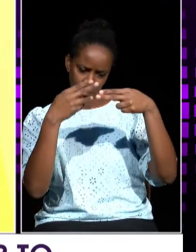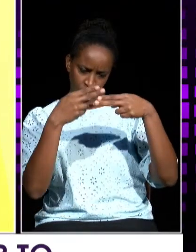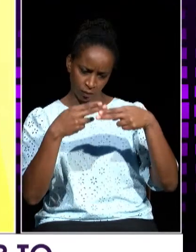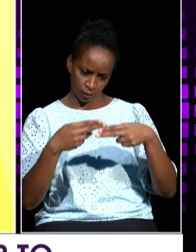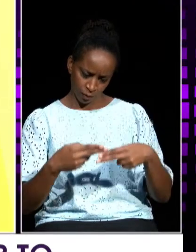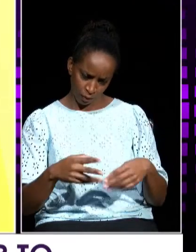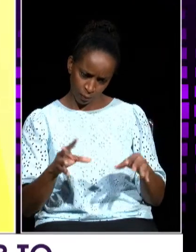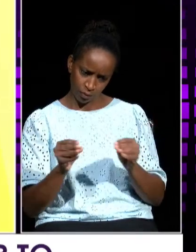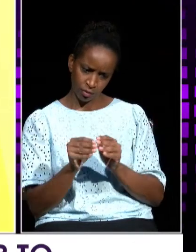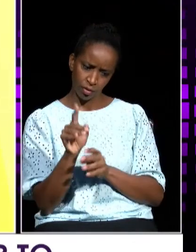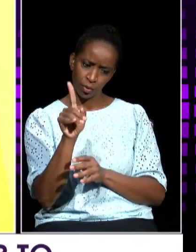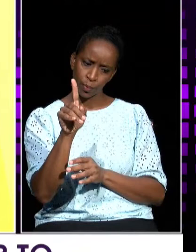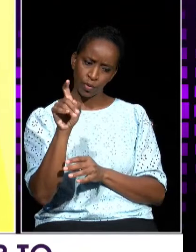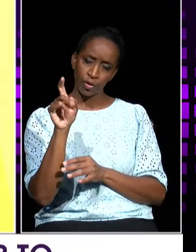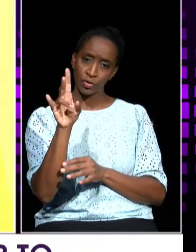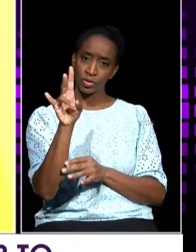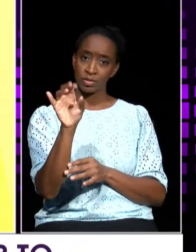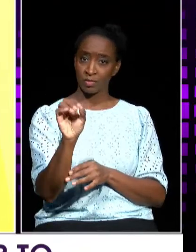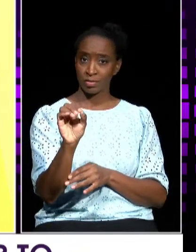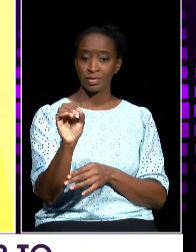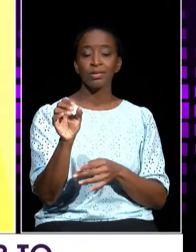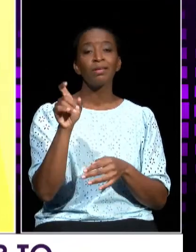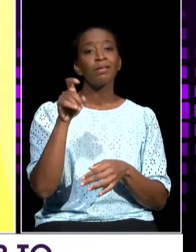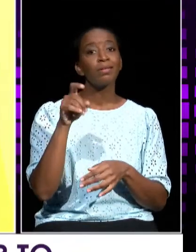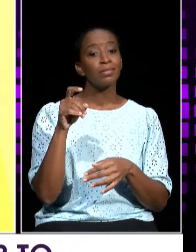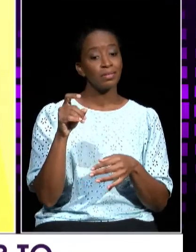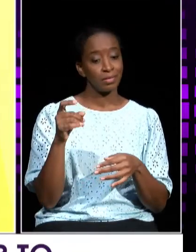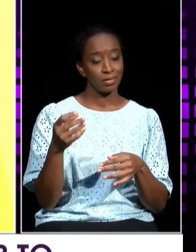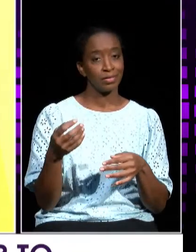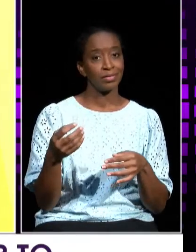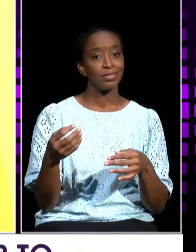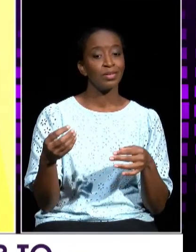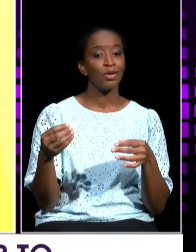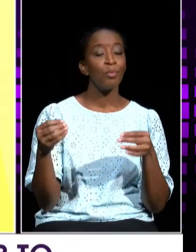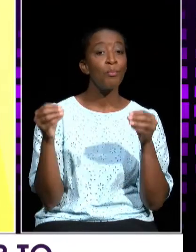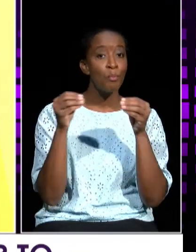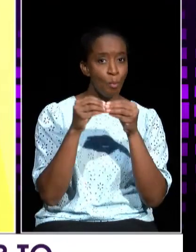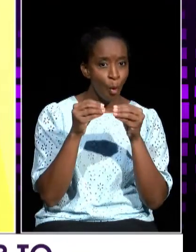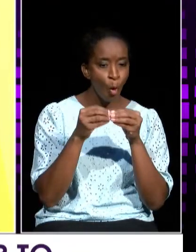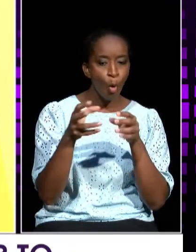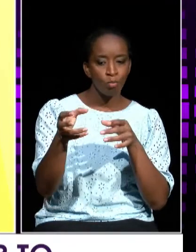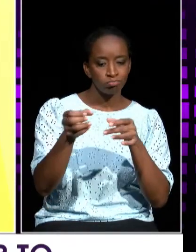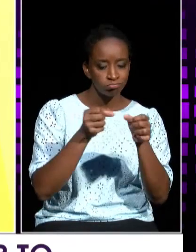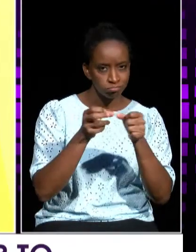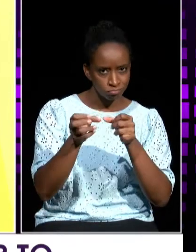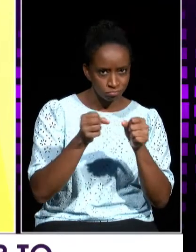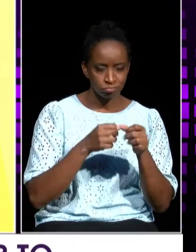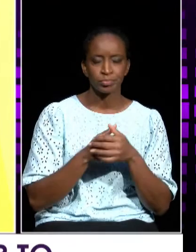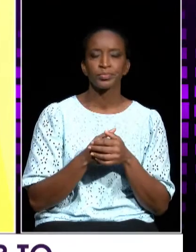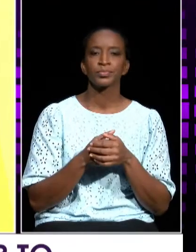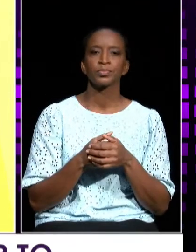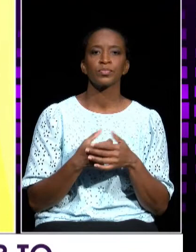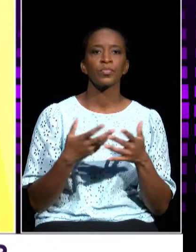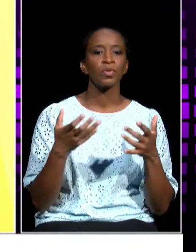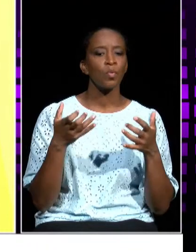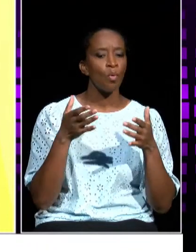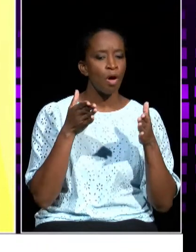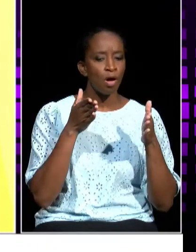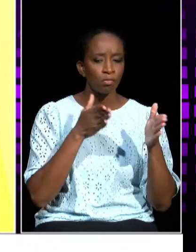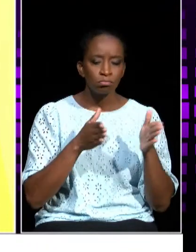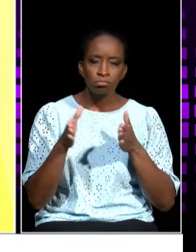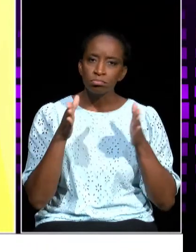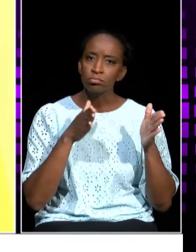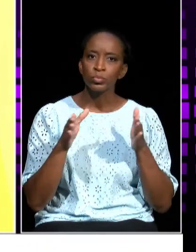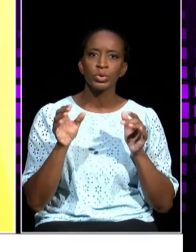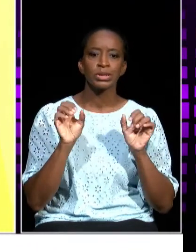that. And we will see how best we can have satellite locations across the country. As